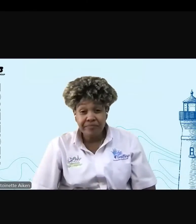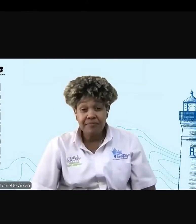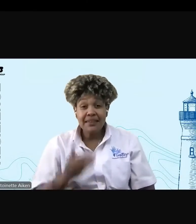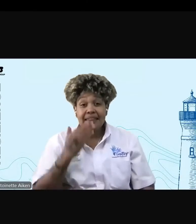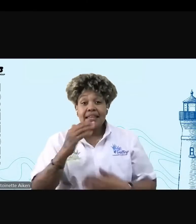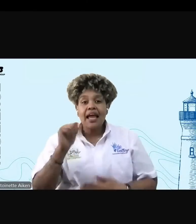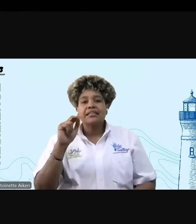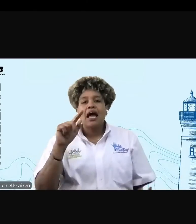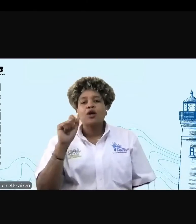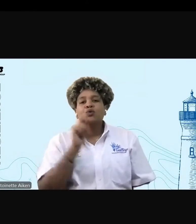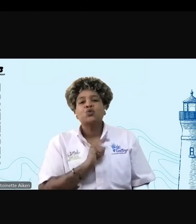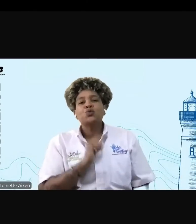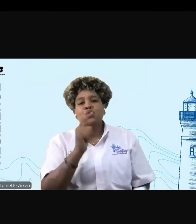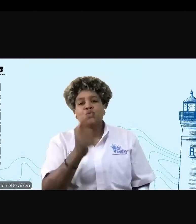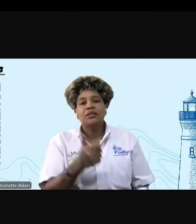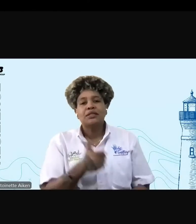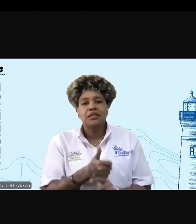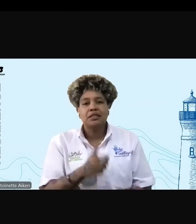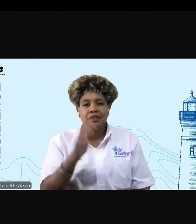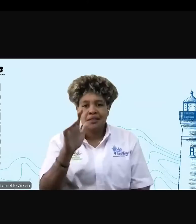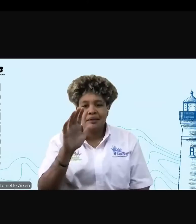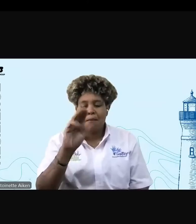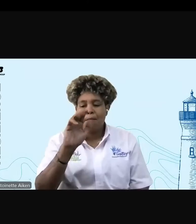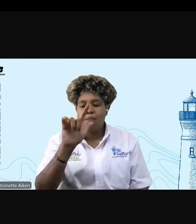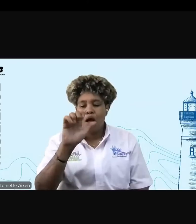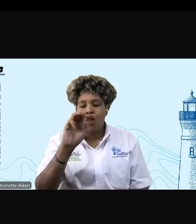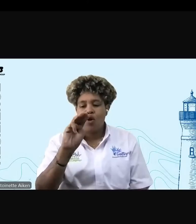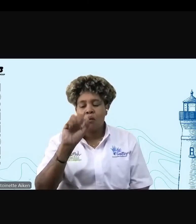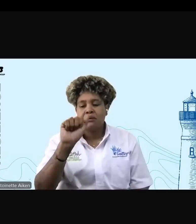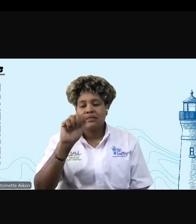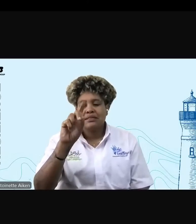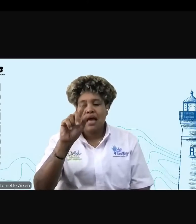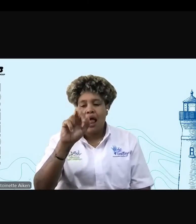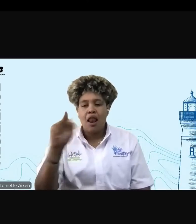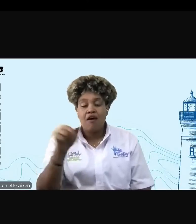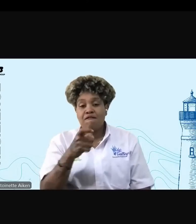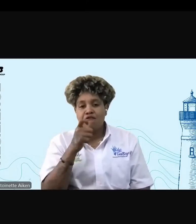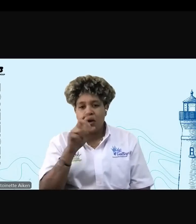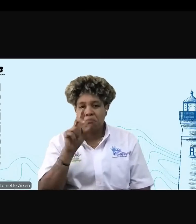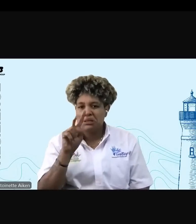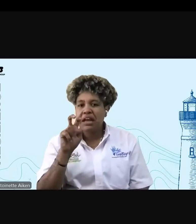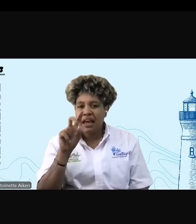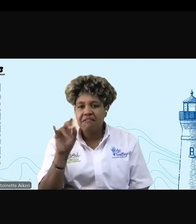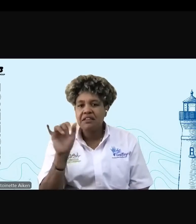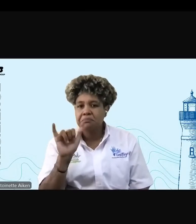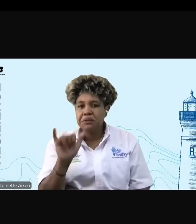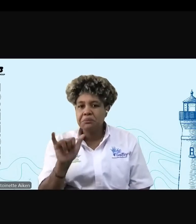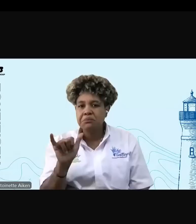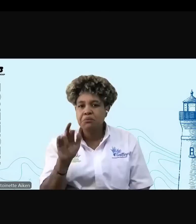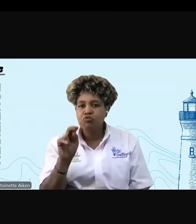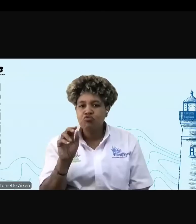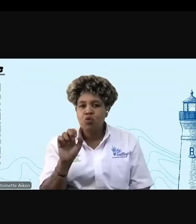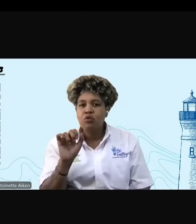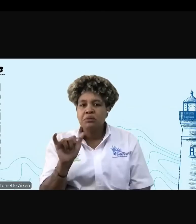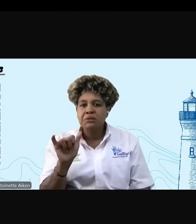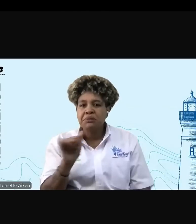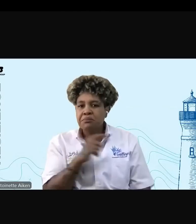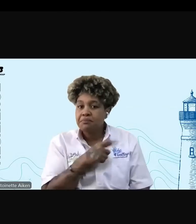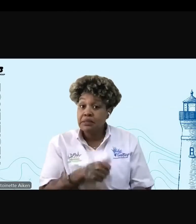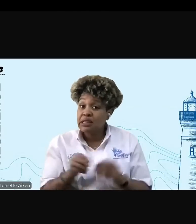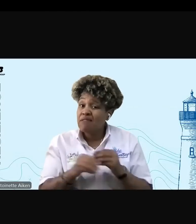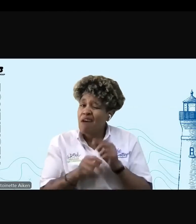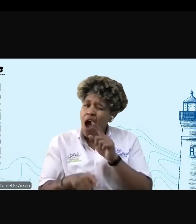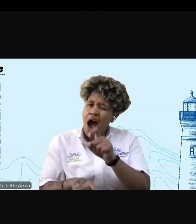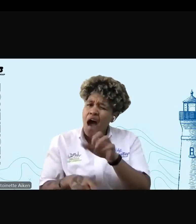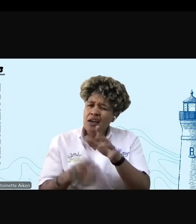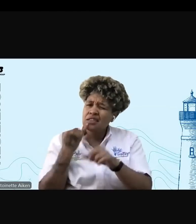Malcolm Sadler. Malcolm, and this question is also from David Rose. And he is